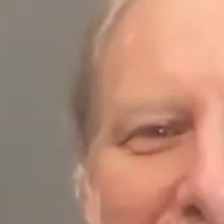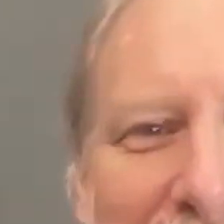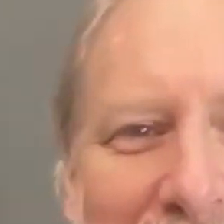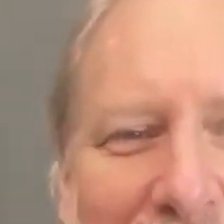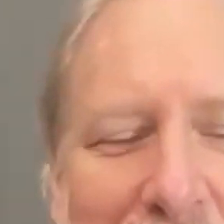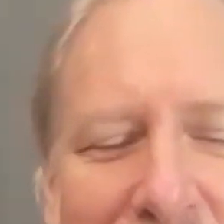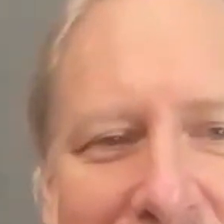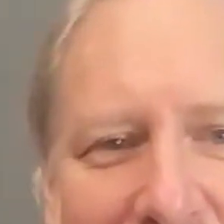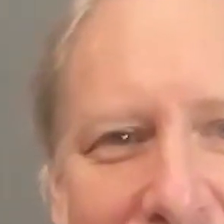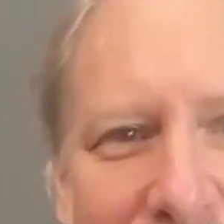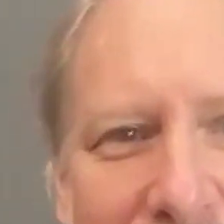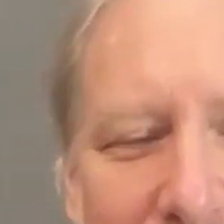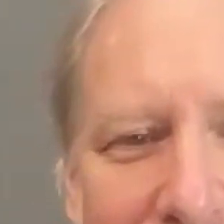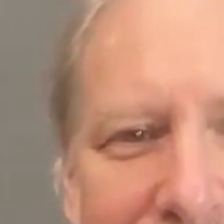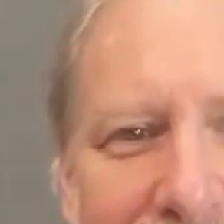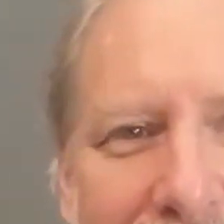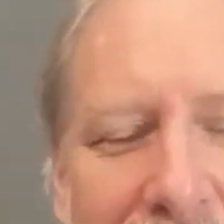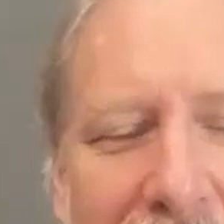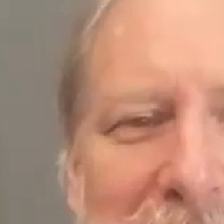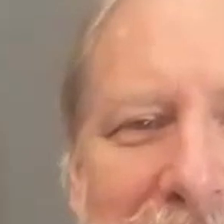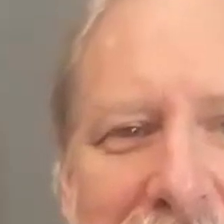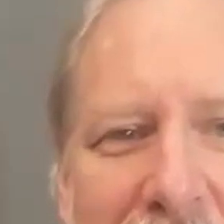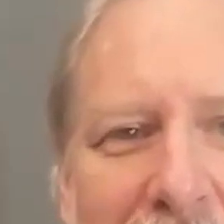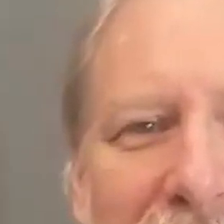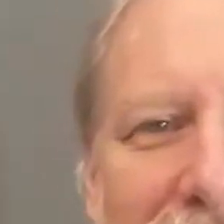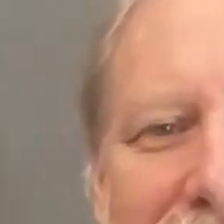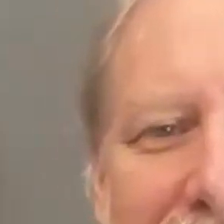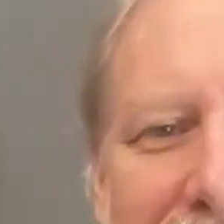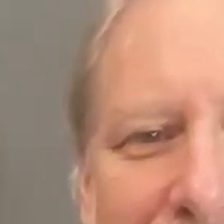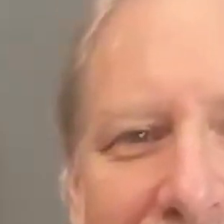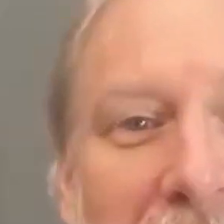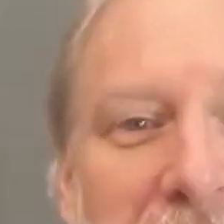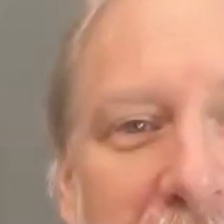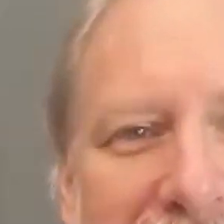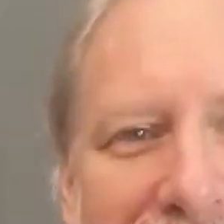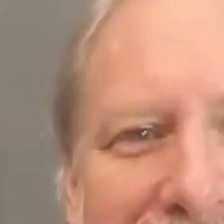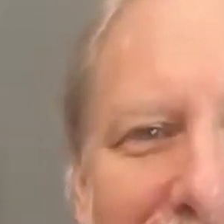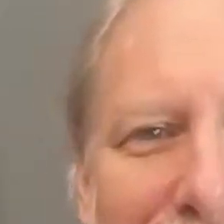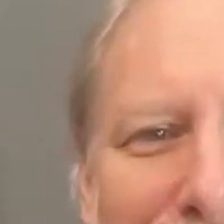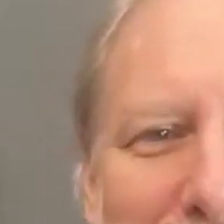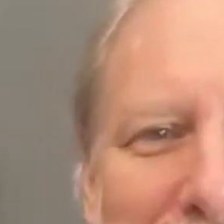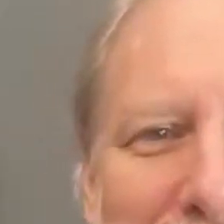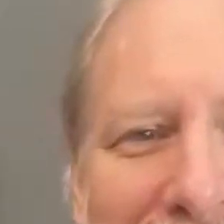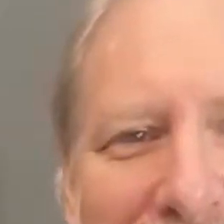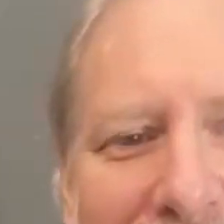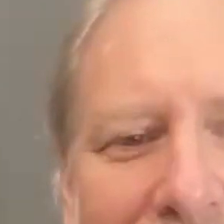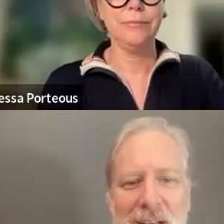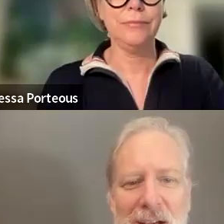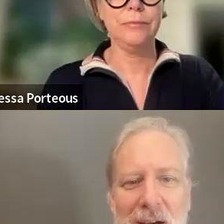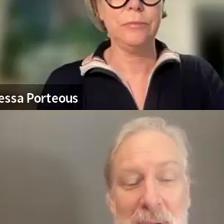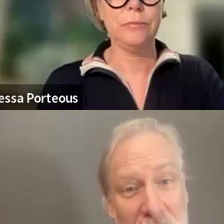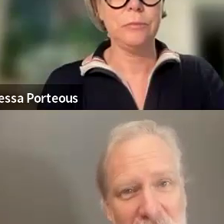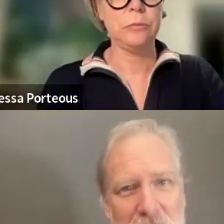Welcome to this webinar. Really glad you could join us. My name is Scott Bellis. I'm the council president of your